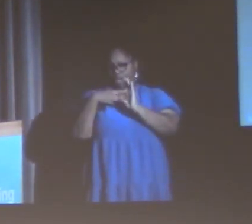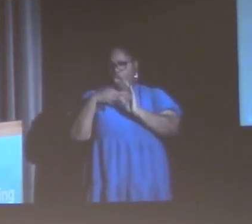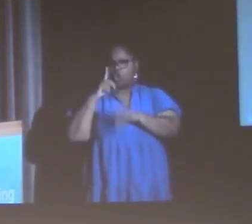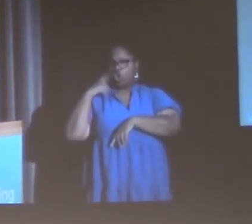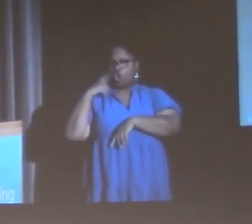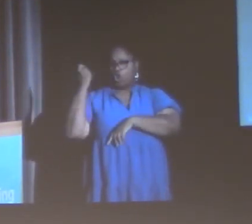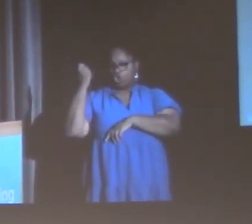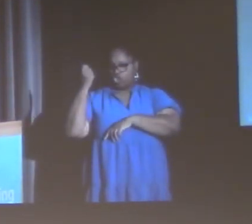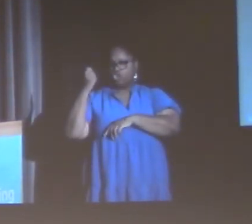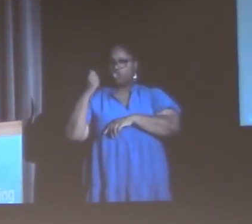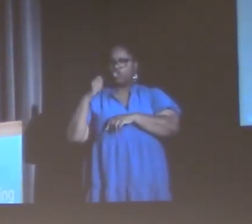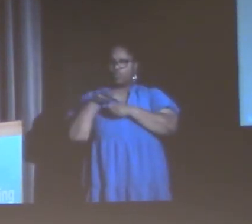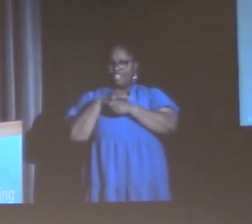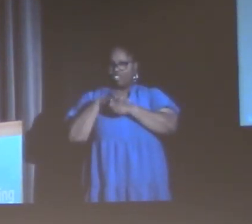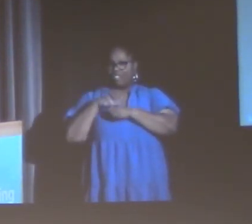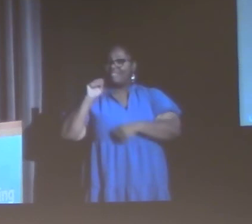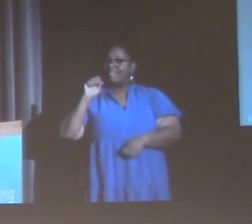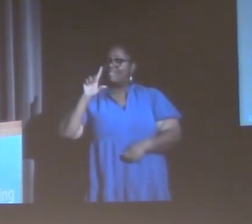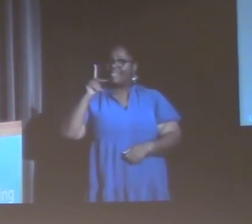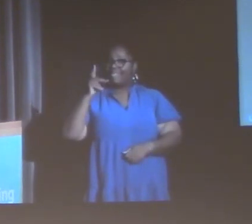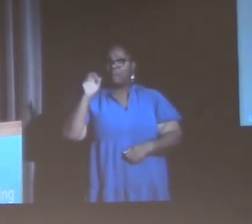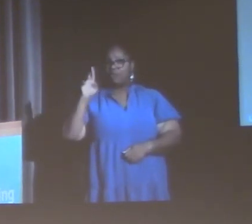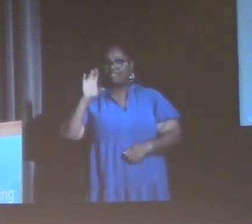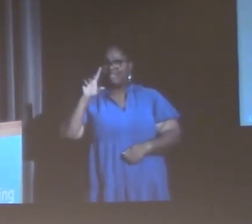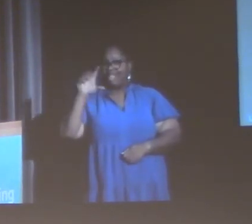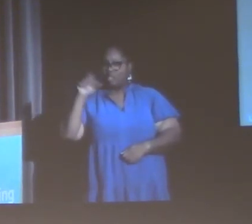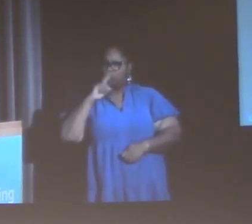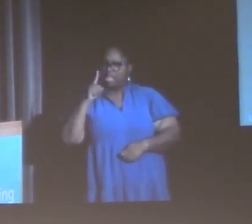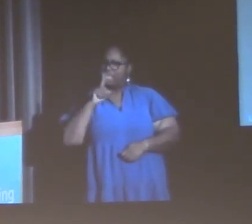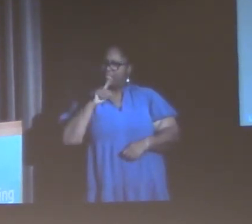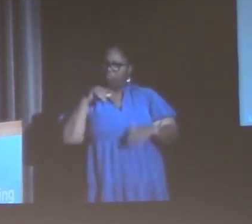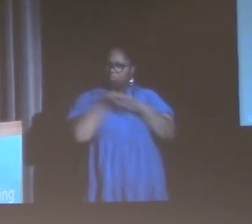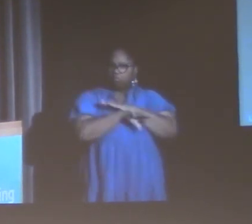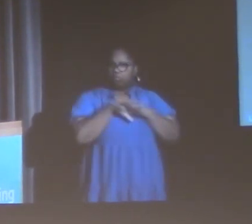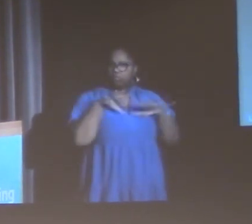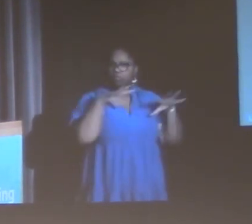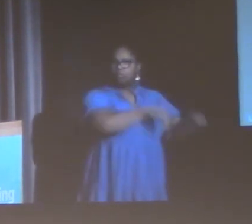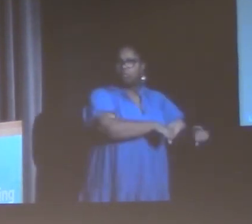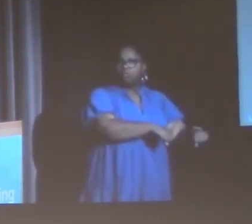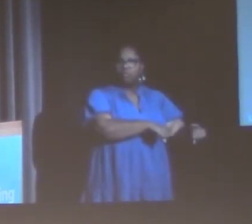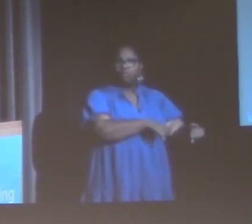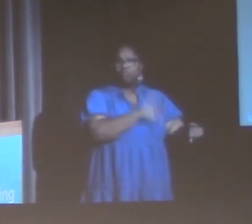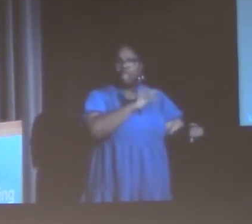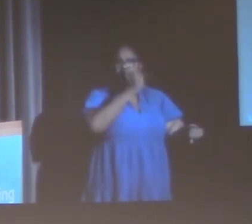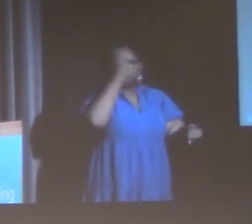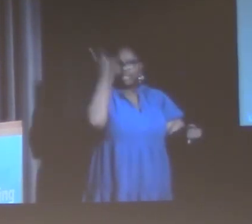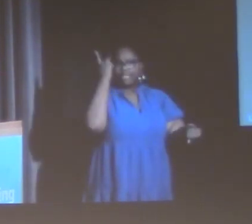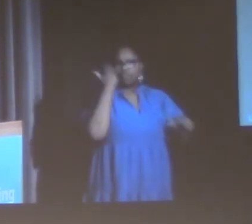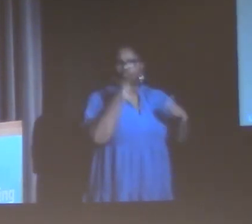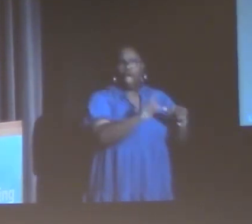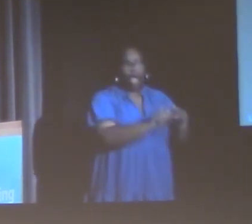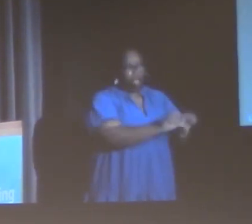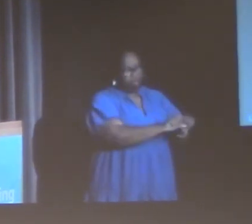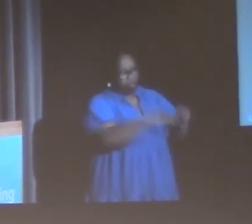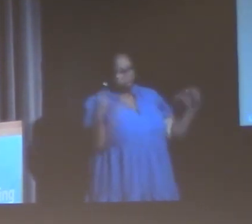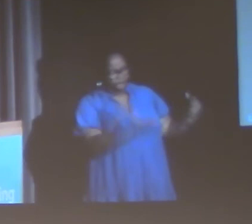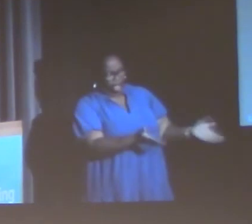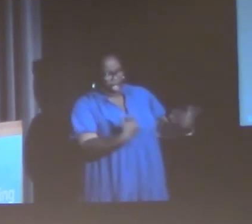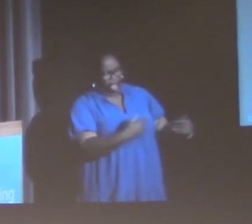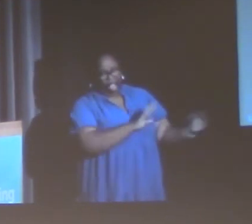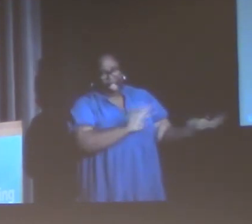cells attack those prisons and try to escape others that they were in.